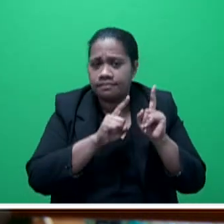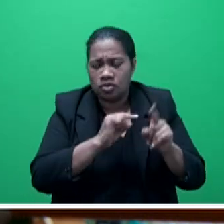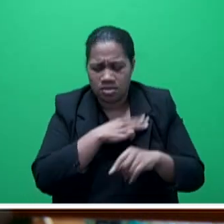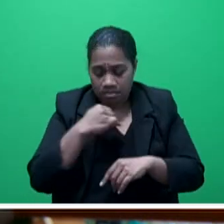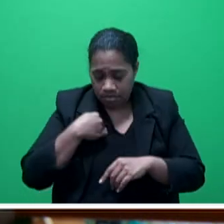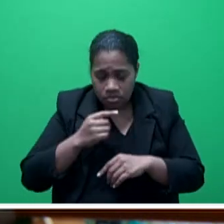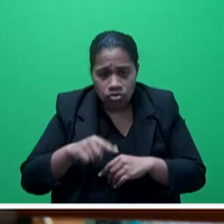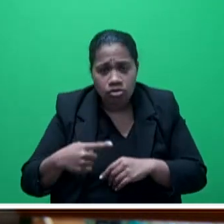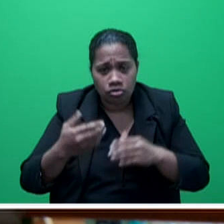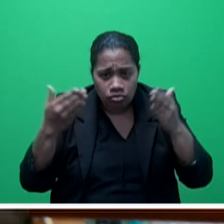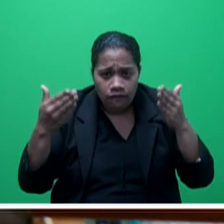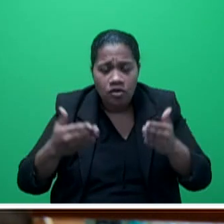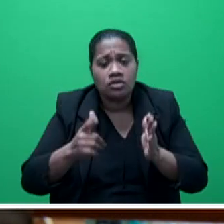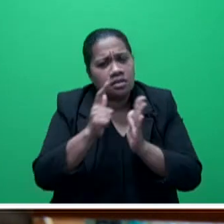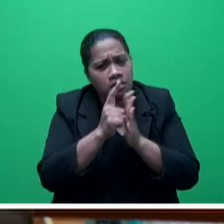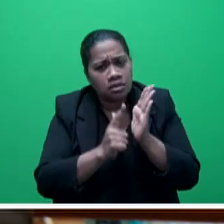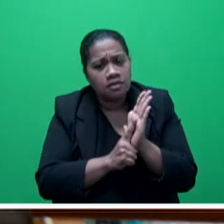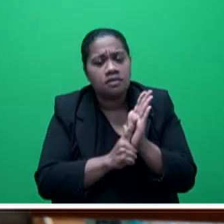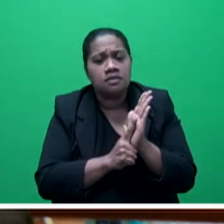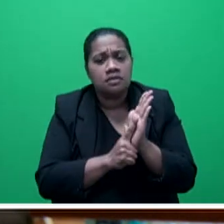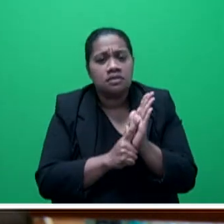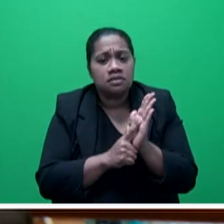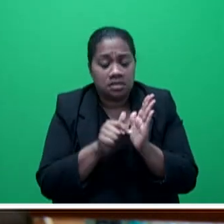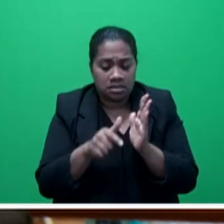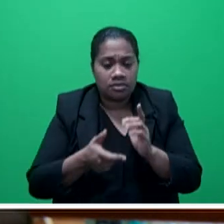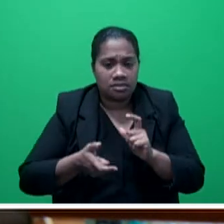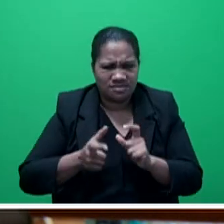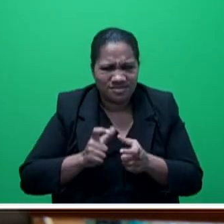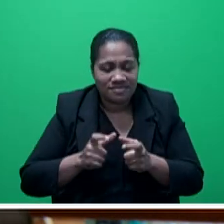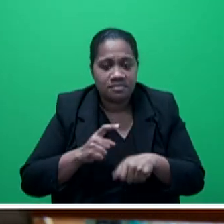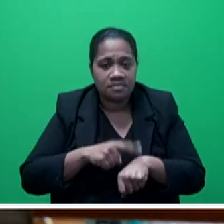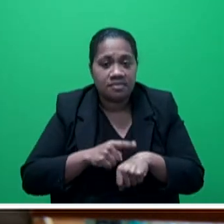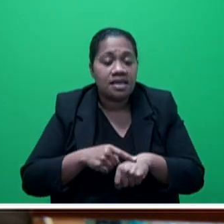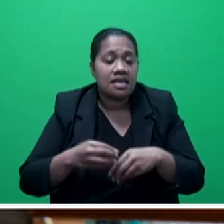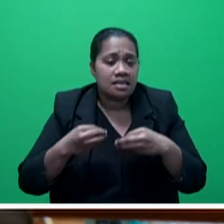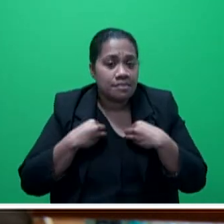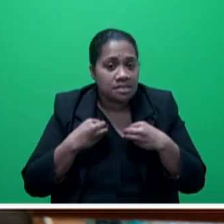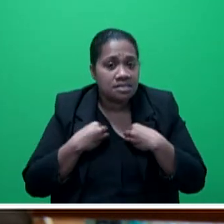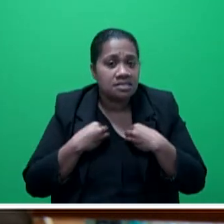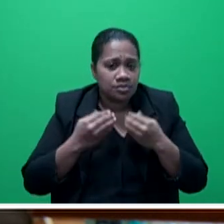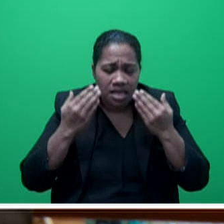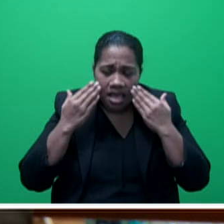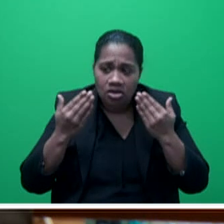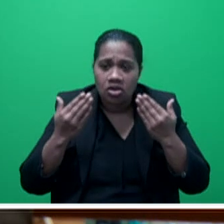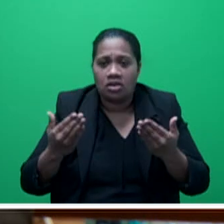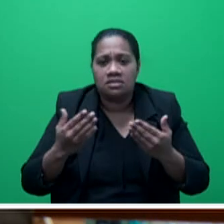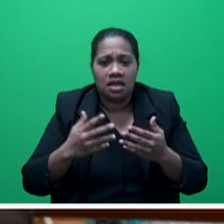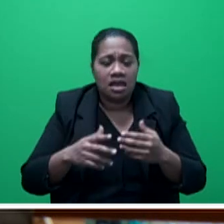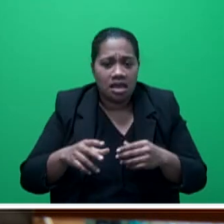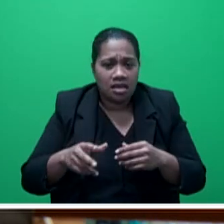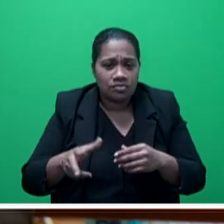enforce environmental laws during this crisis and hope that businesses will acknowledge and adhere to this